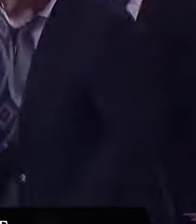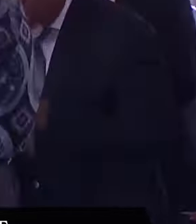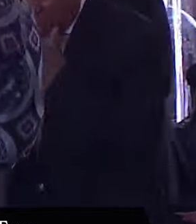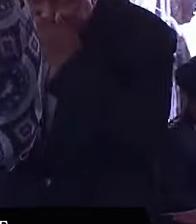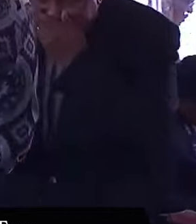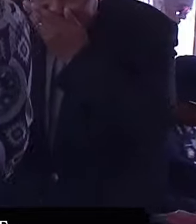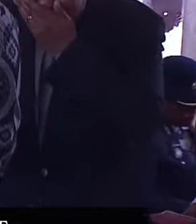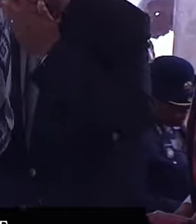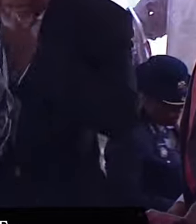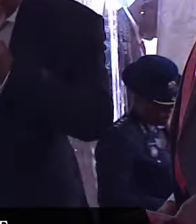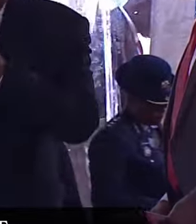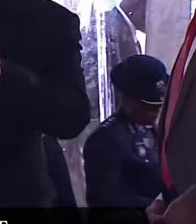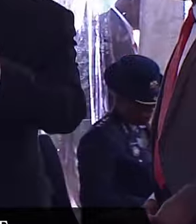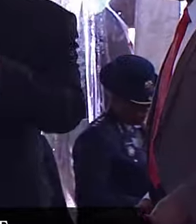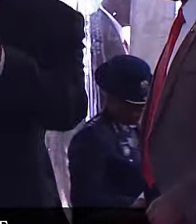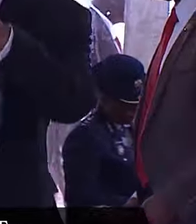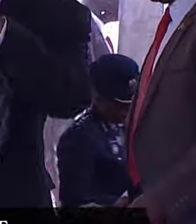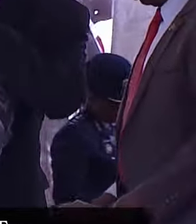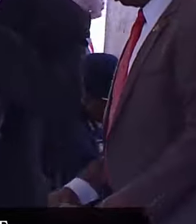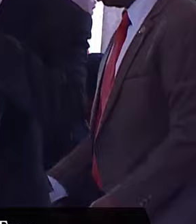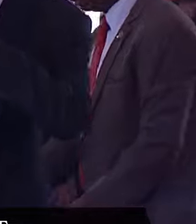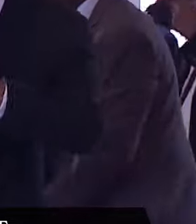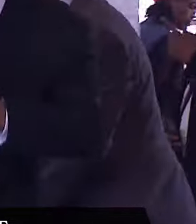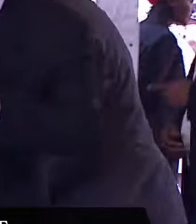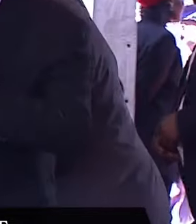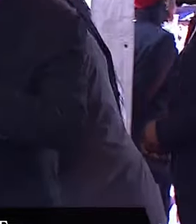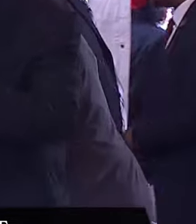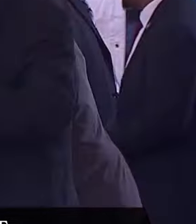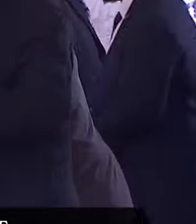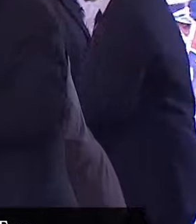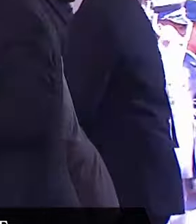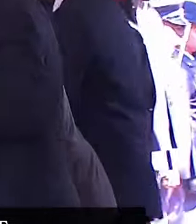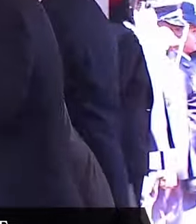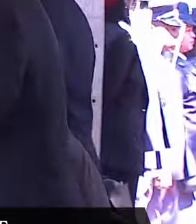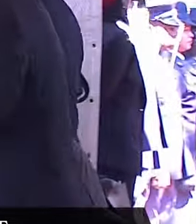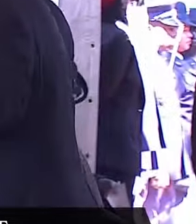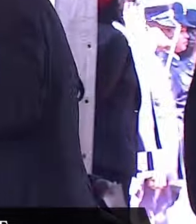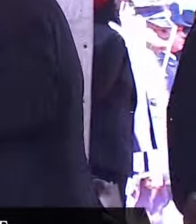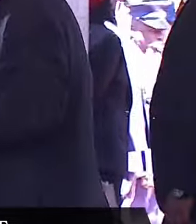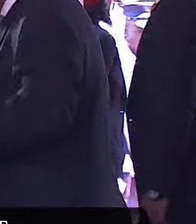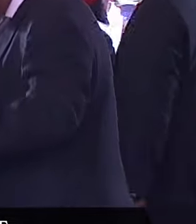sethu sono sethu